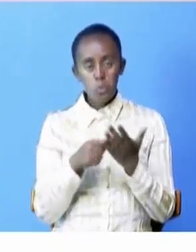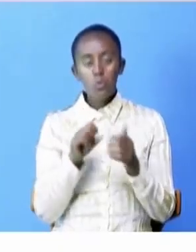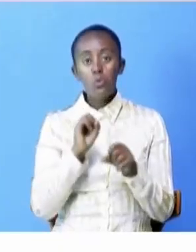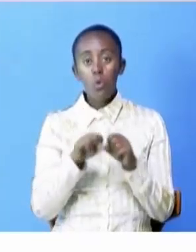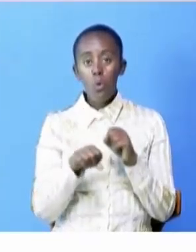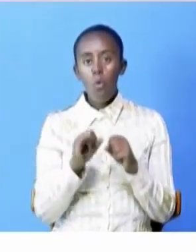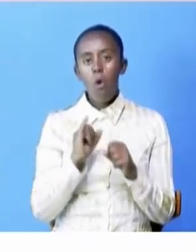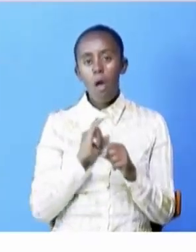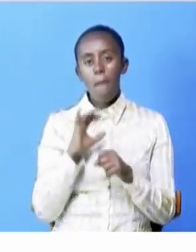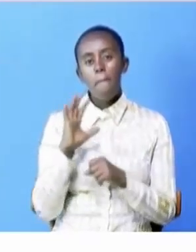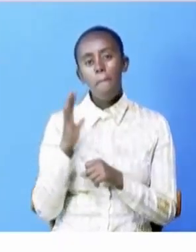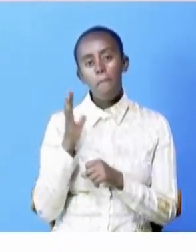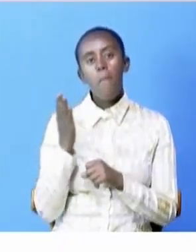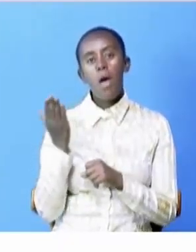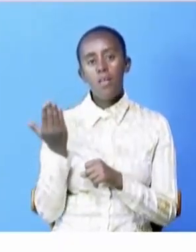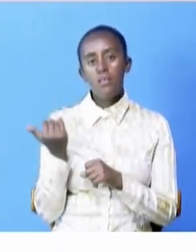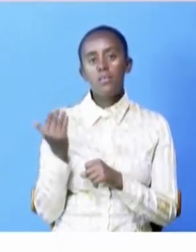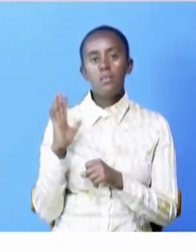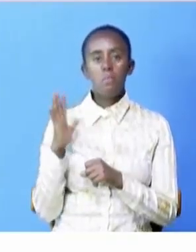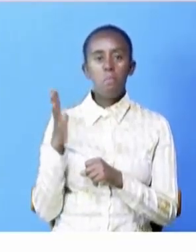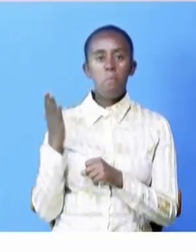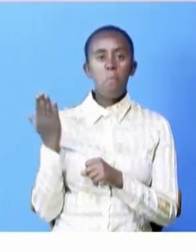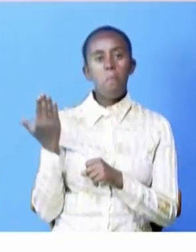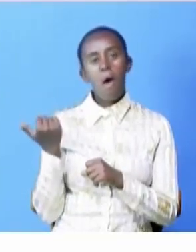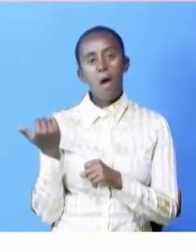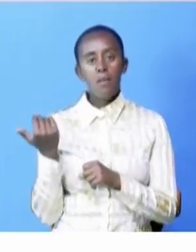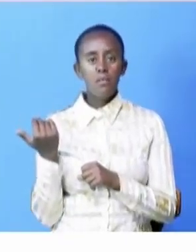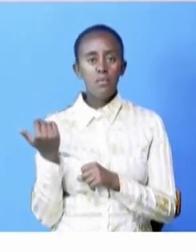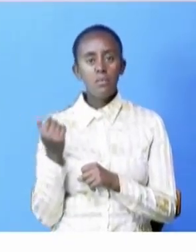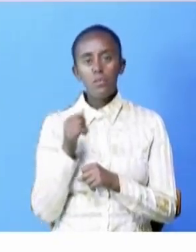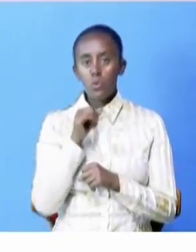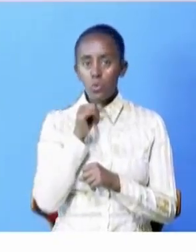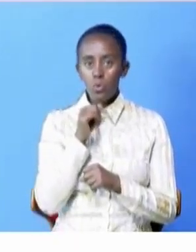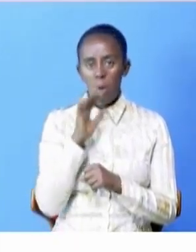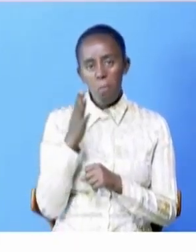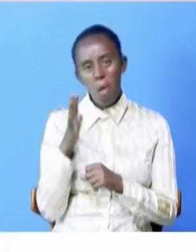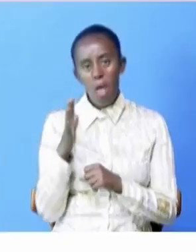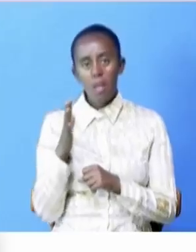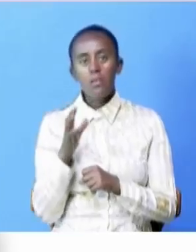I might not pass